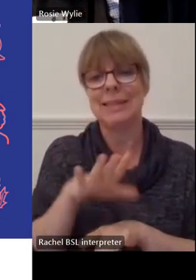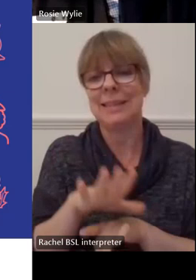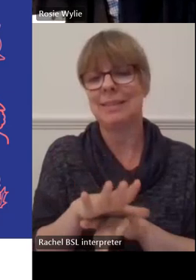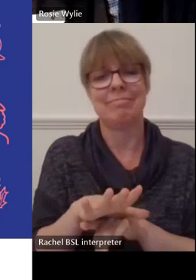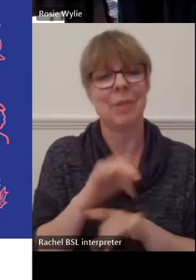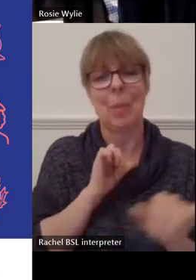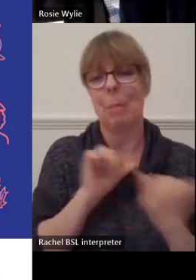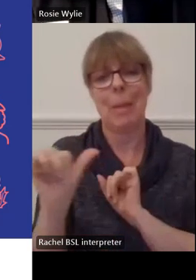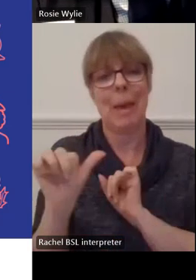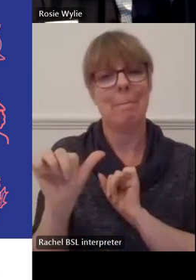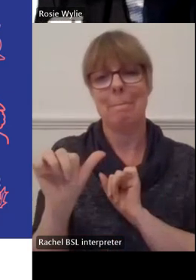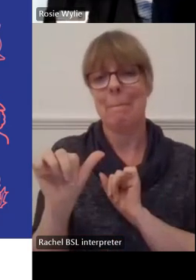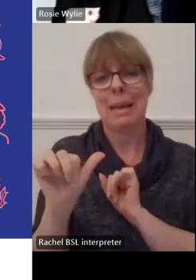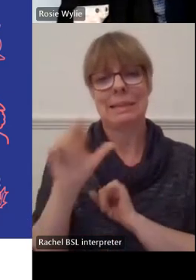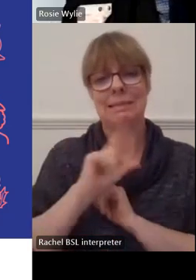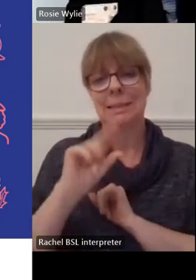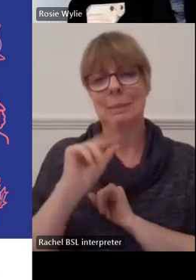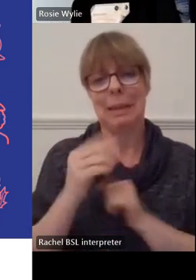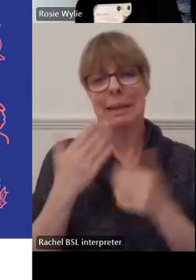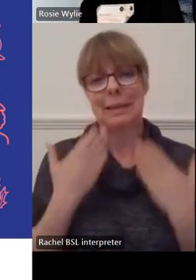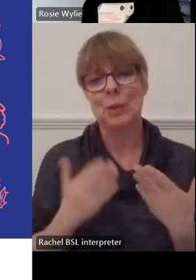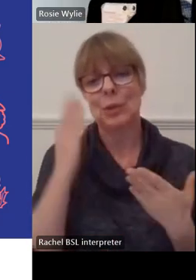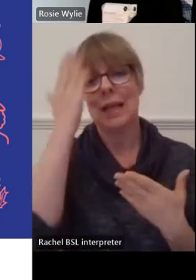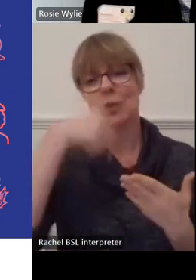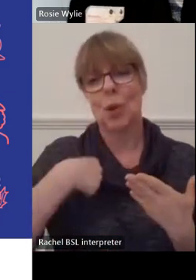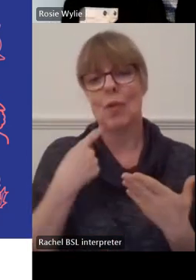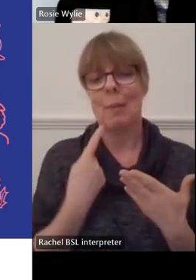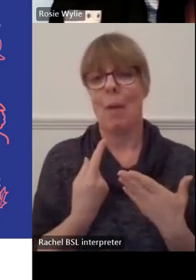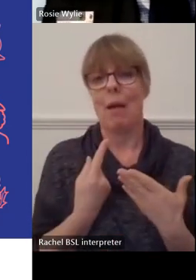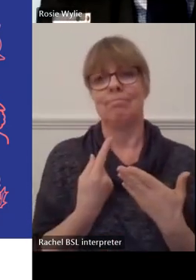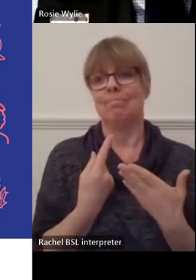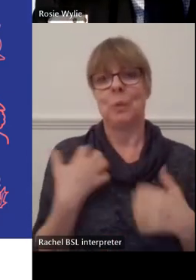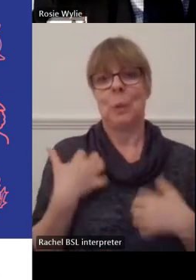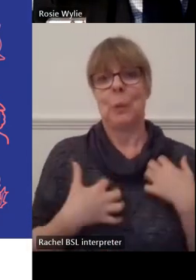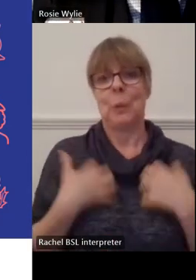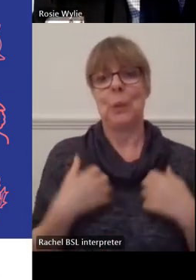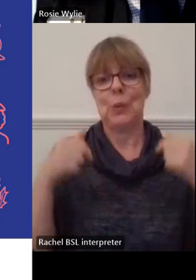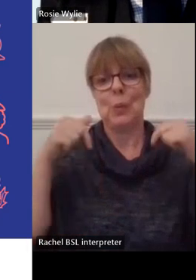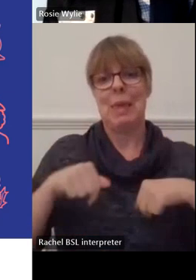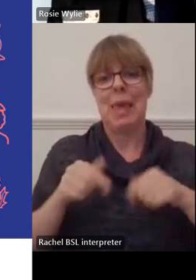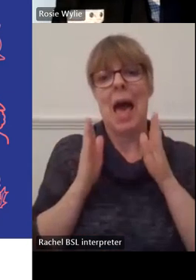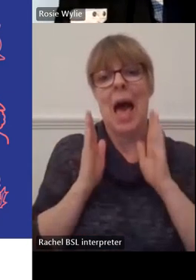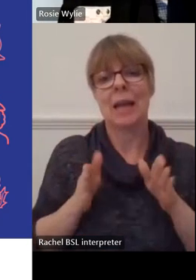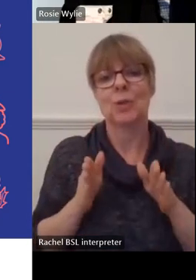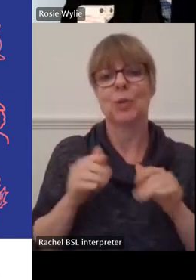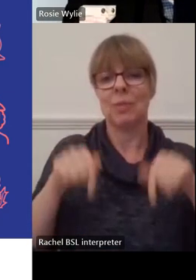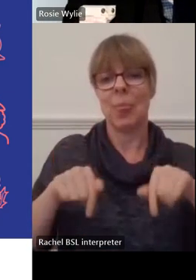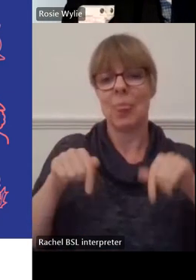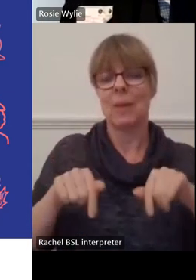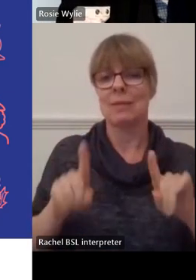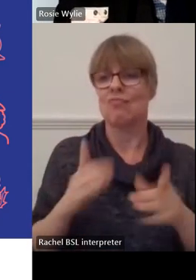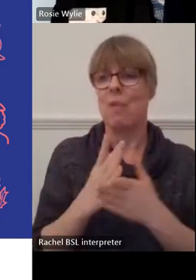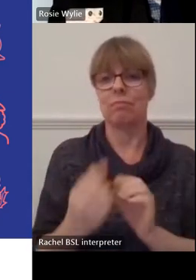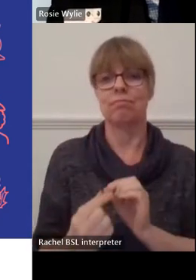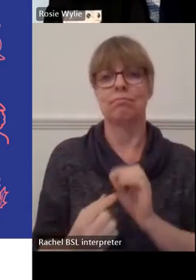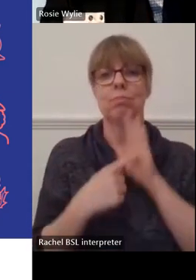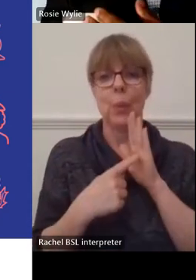my best of speaking today, but I had to be here because this is a very